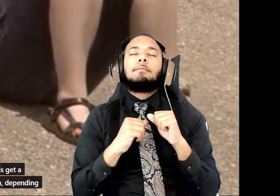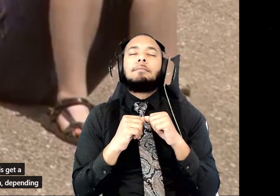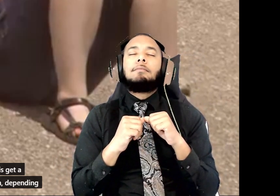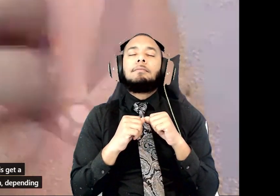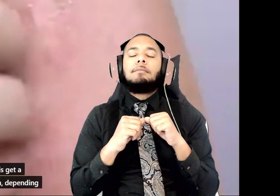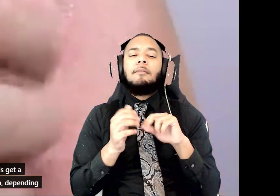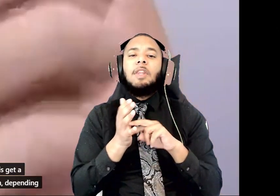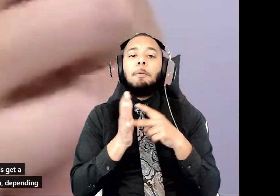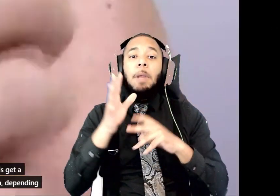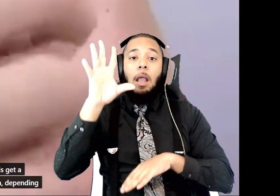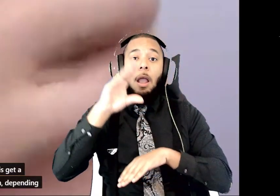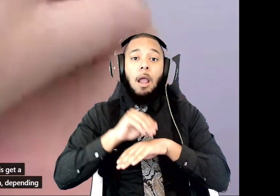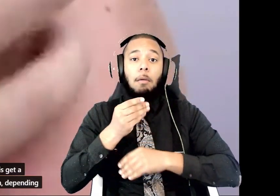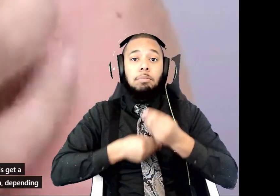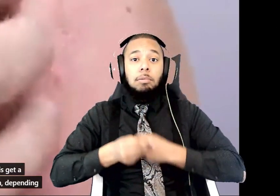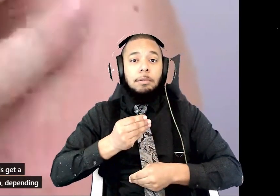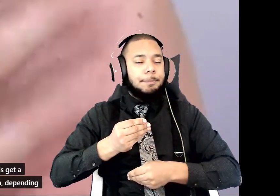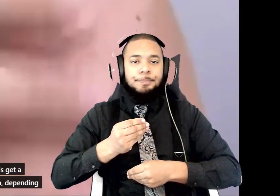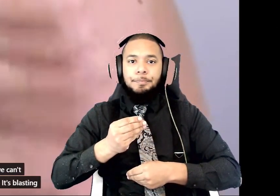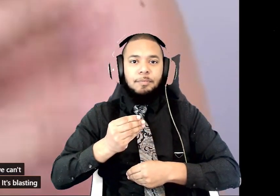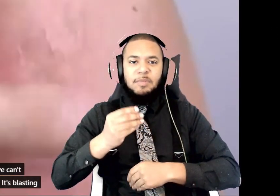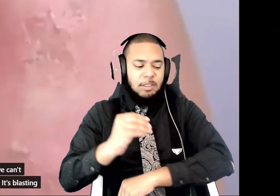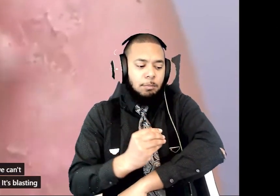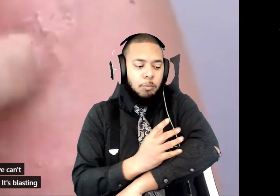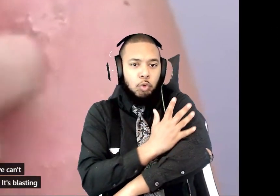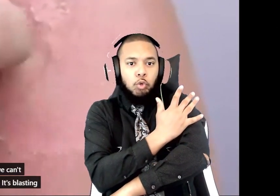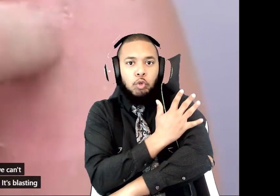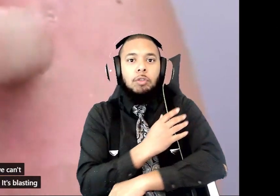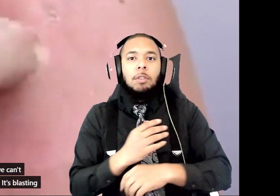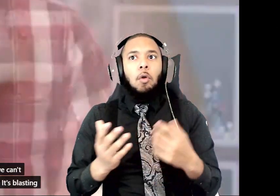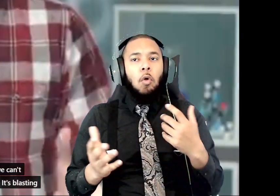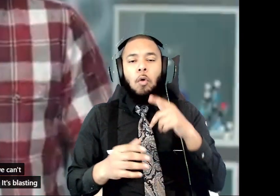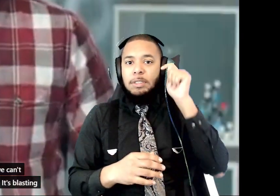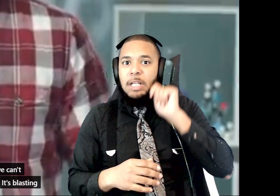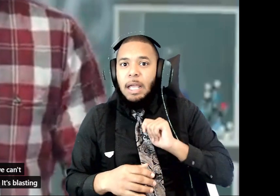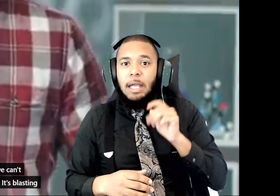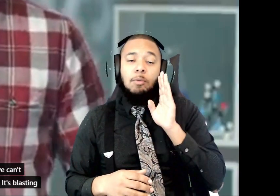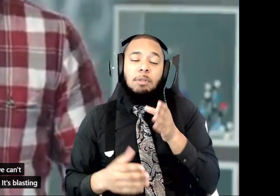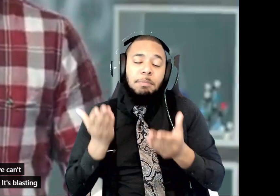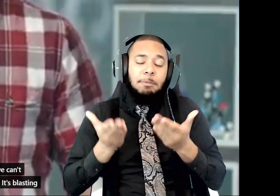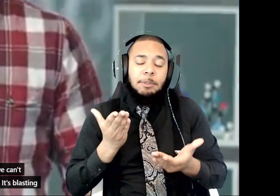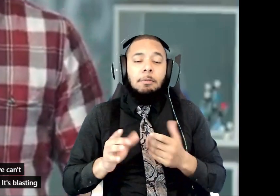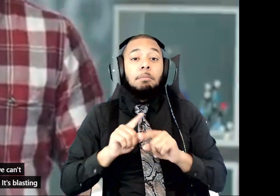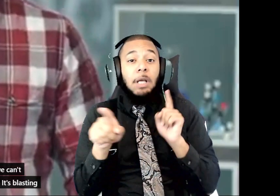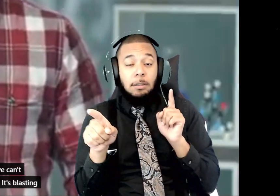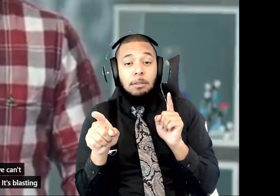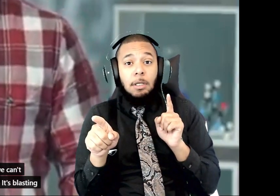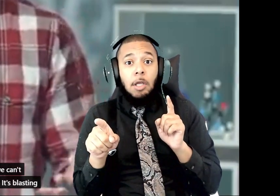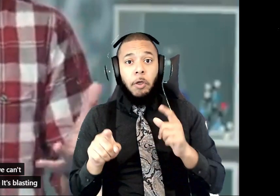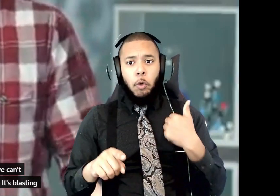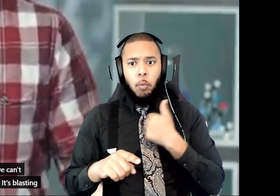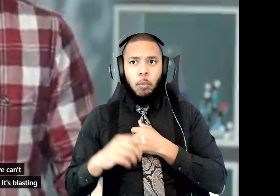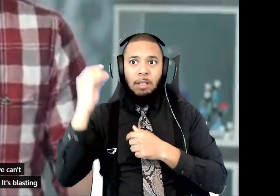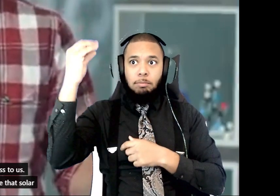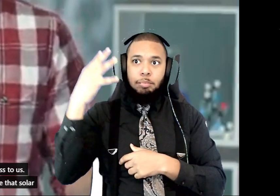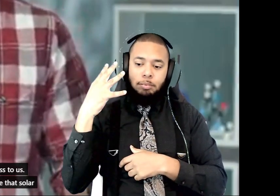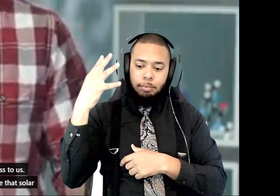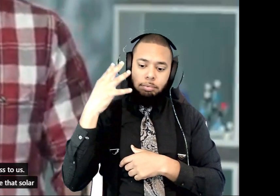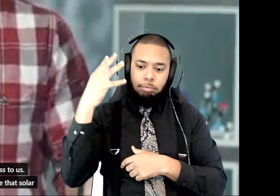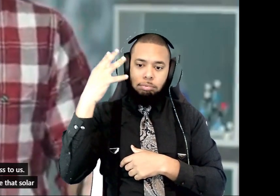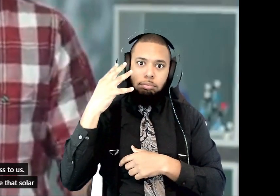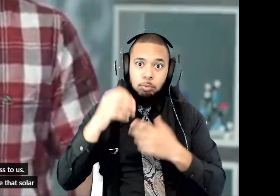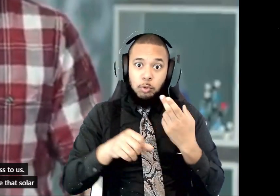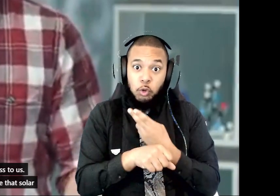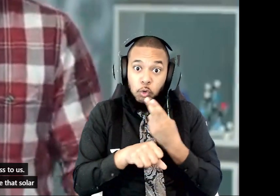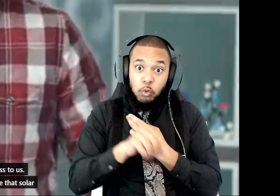get a sunburn or perhaps a suntan, depending on our skin tones. But we can't use any of that energy, right? It's blasting down on